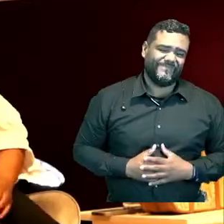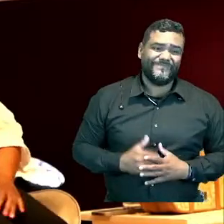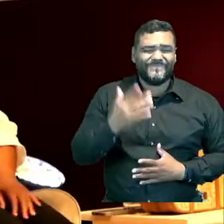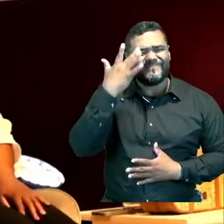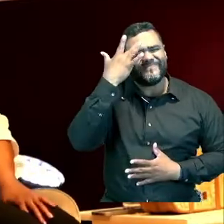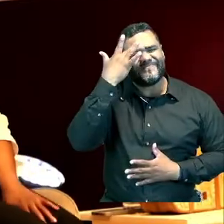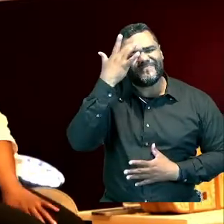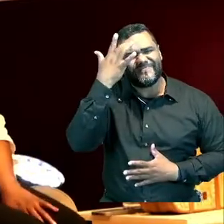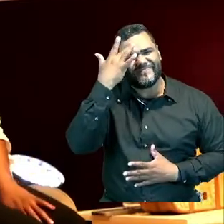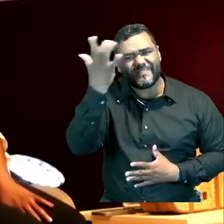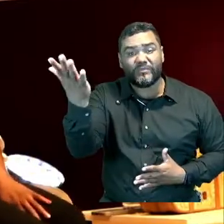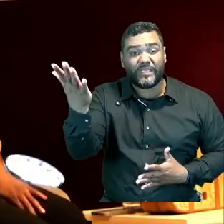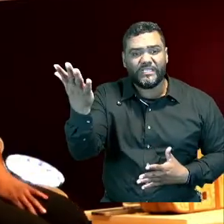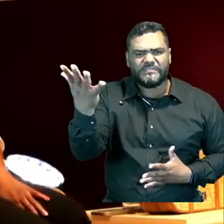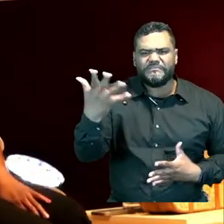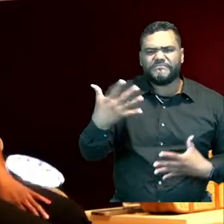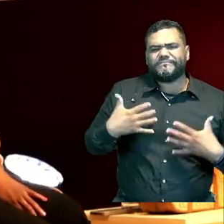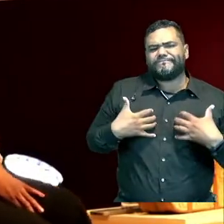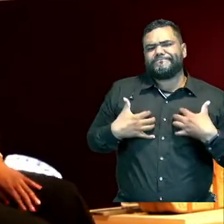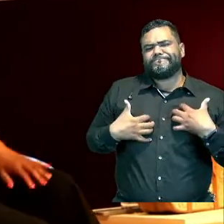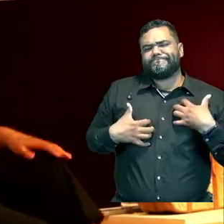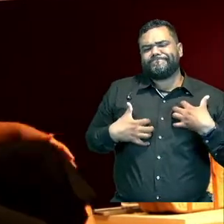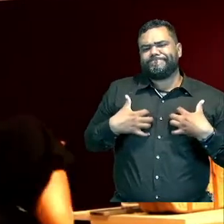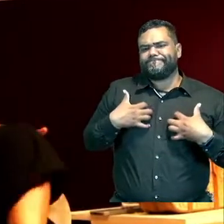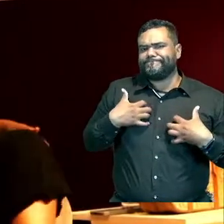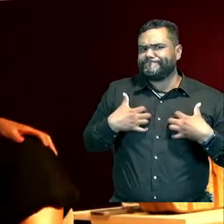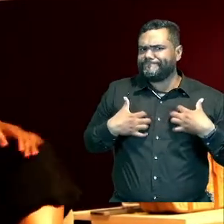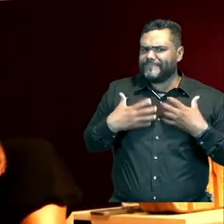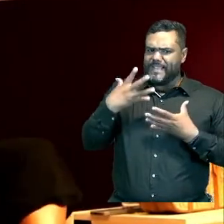because there is fear.